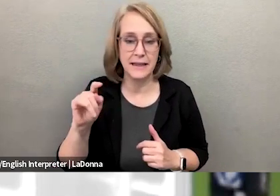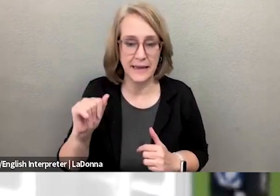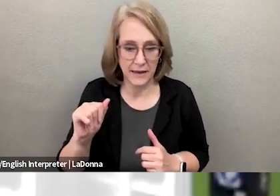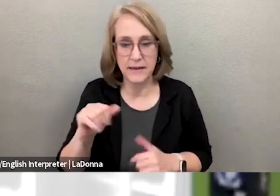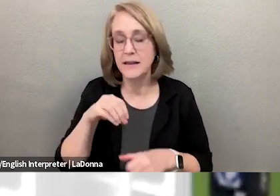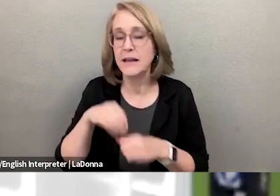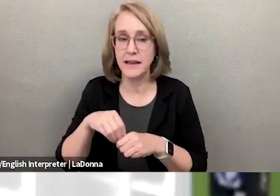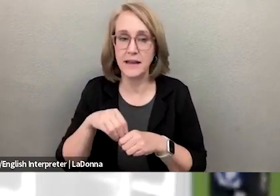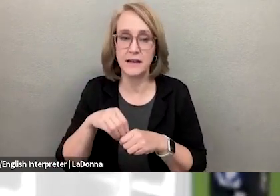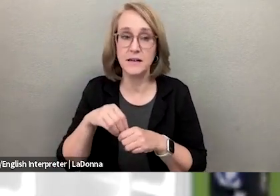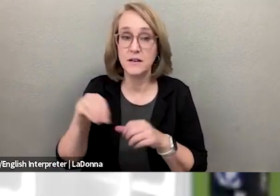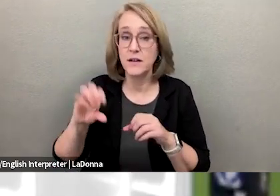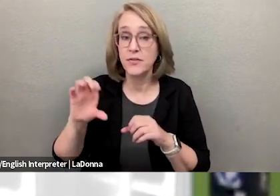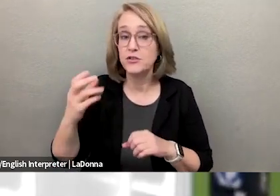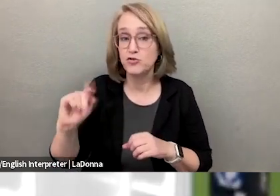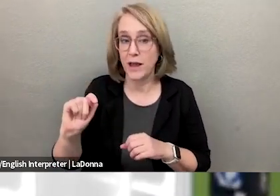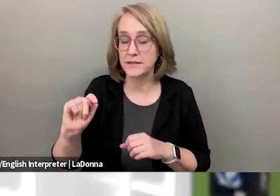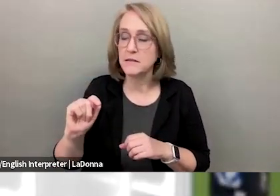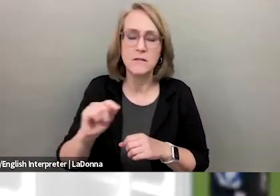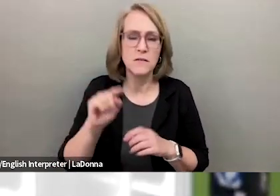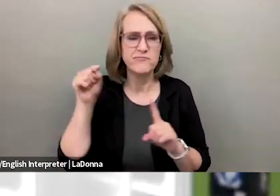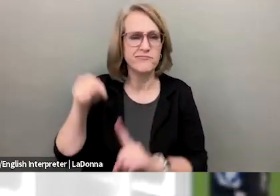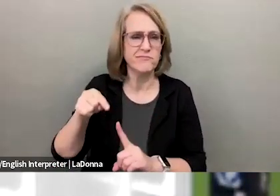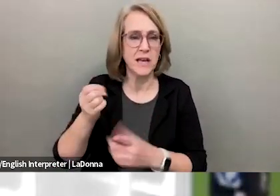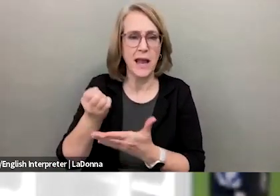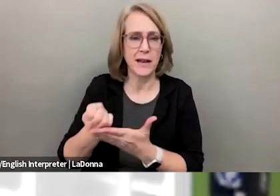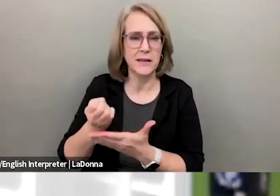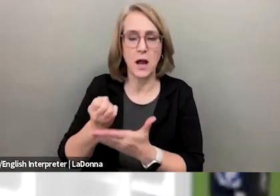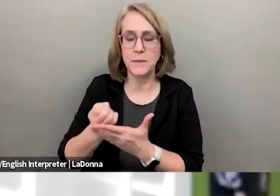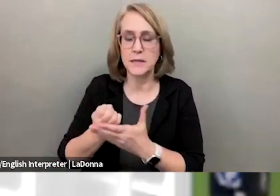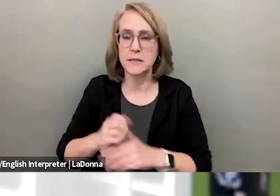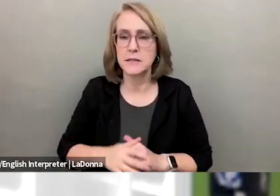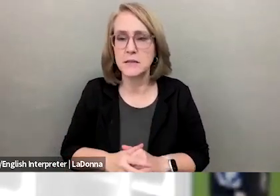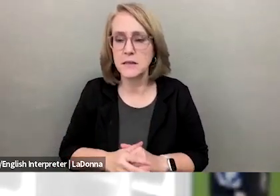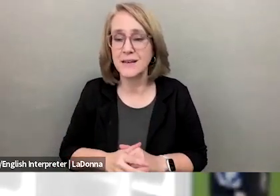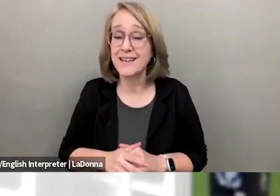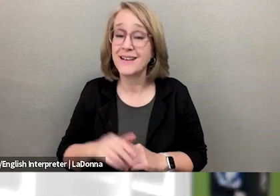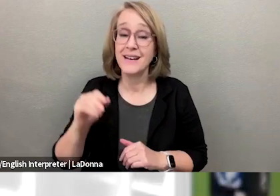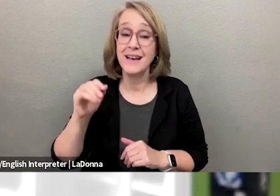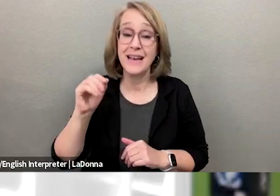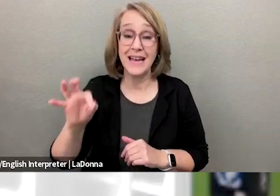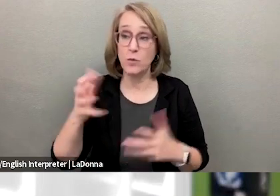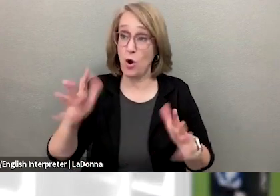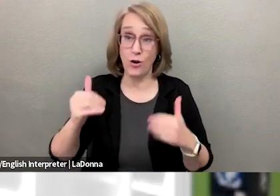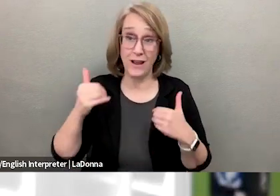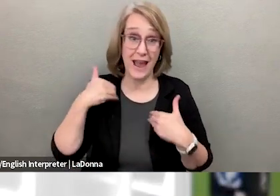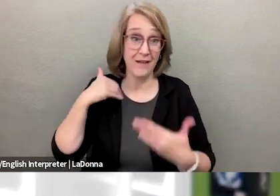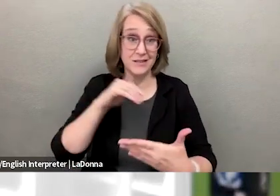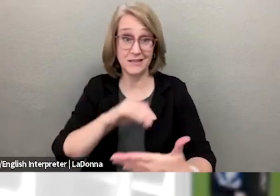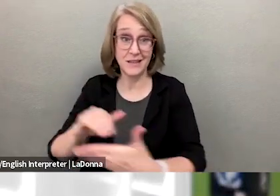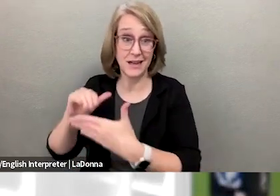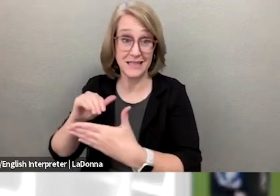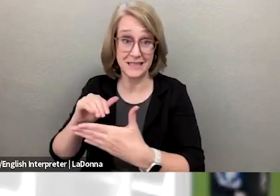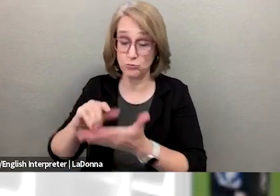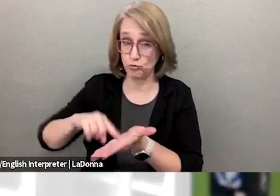back to the health economic part of this, was asking if have there already been studies that anybody wants to